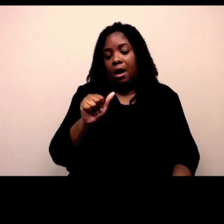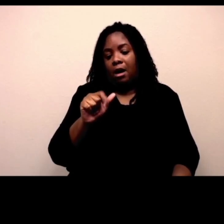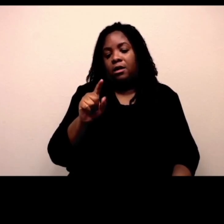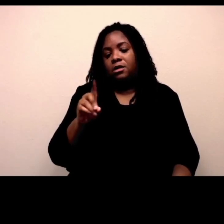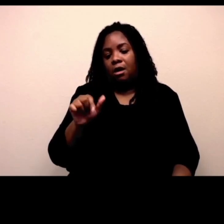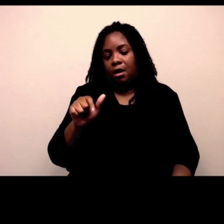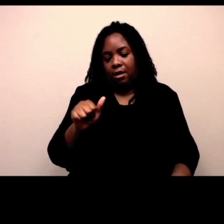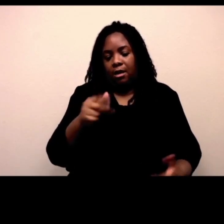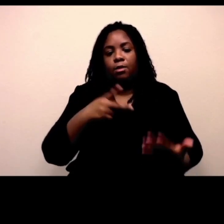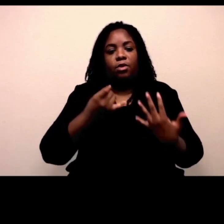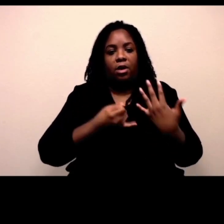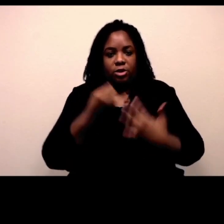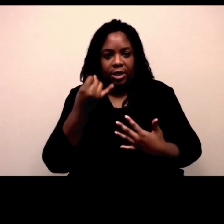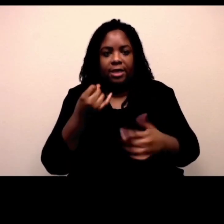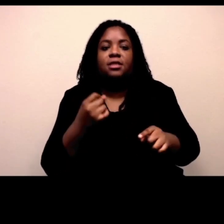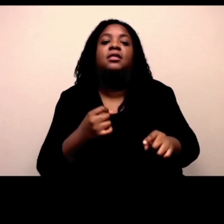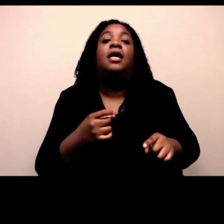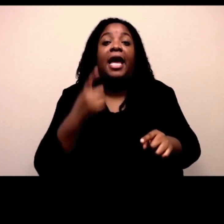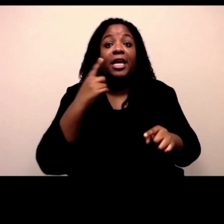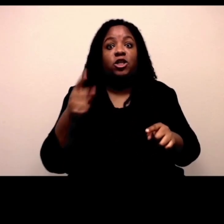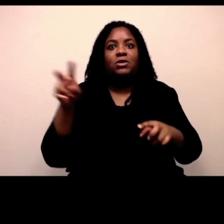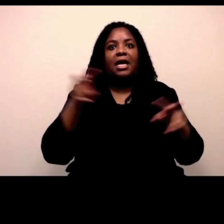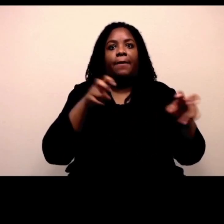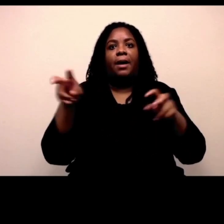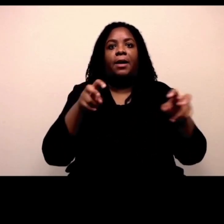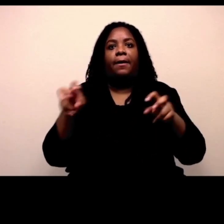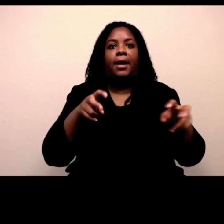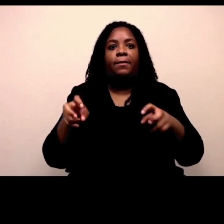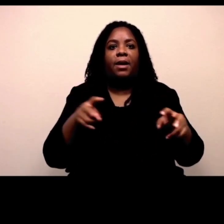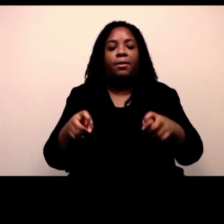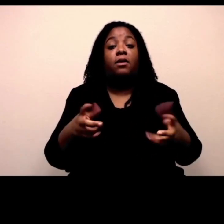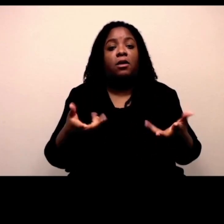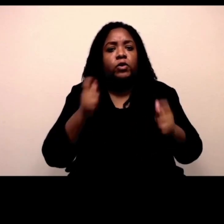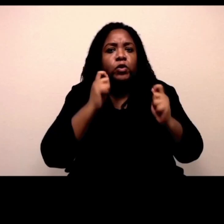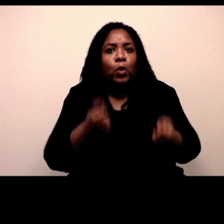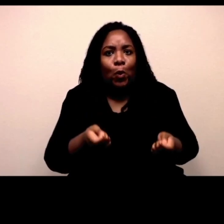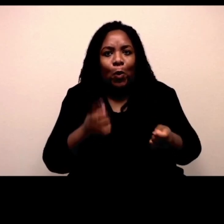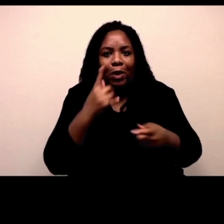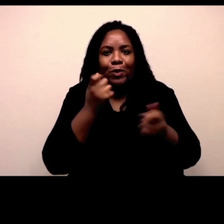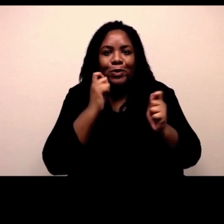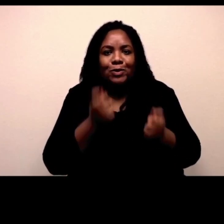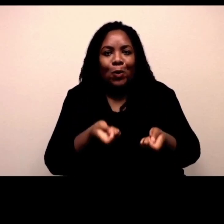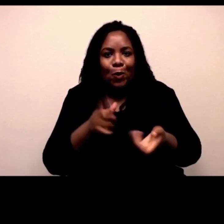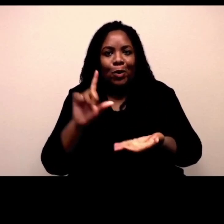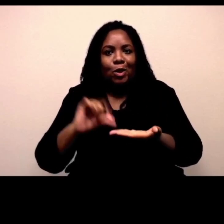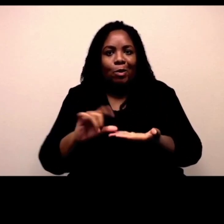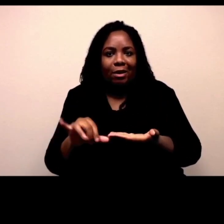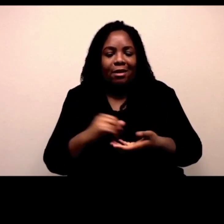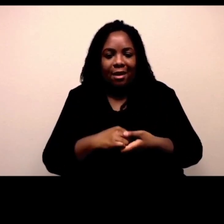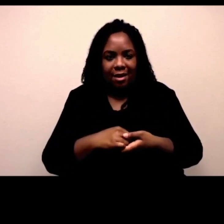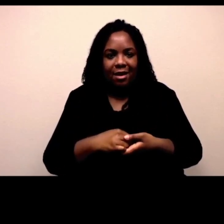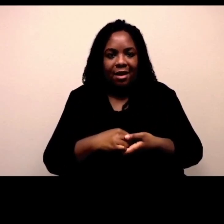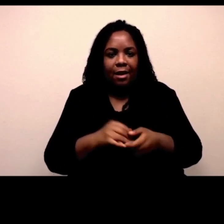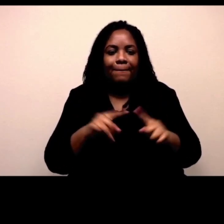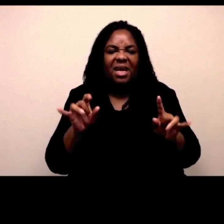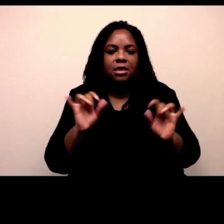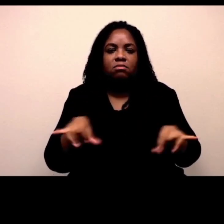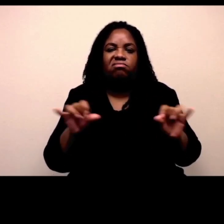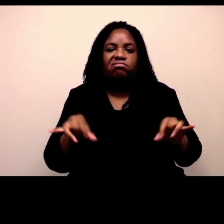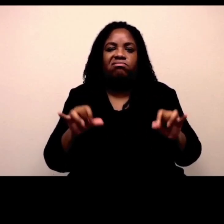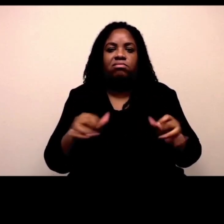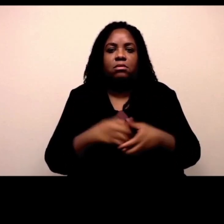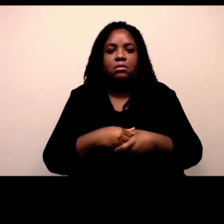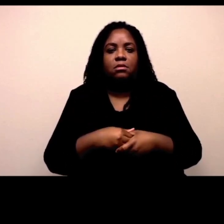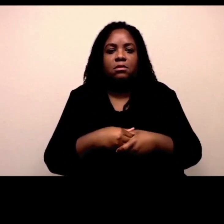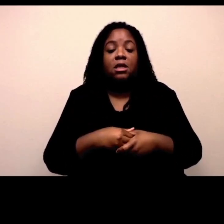and copy and paste and twist and copy and paste. And it's cool, looks cool, and I print them out, but it's monotonous. And then we go